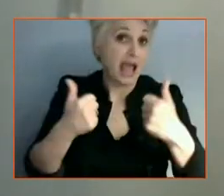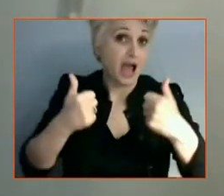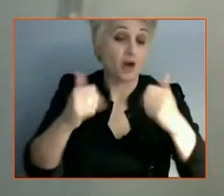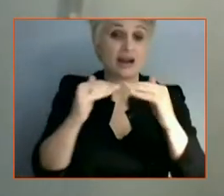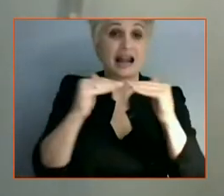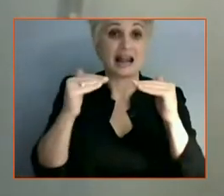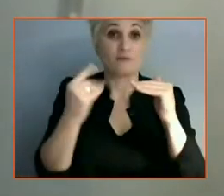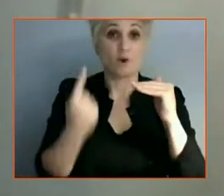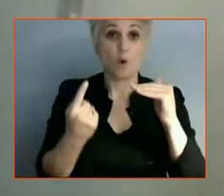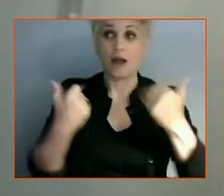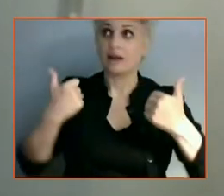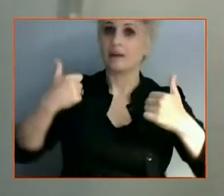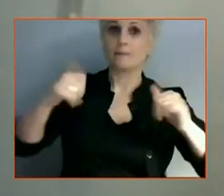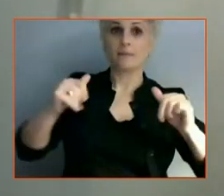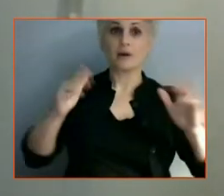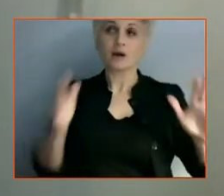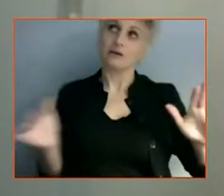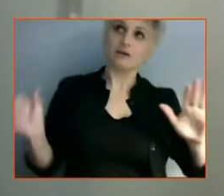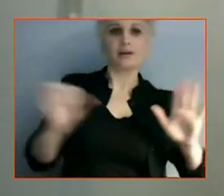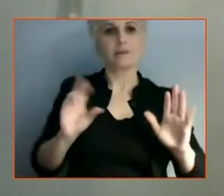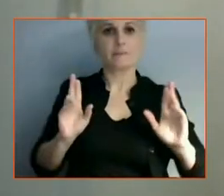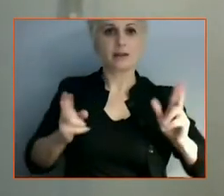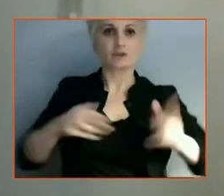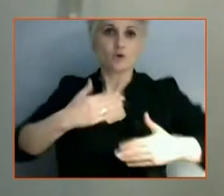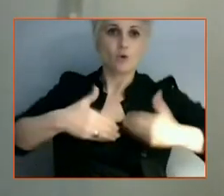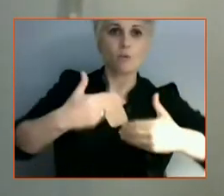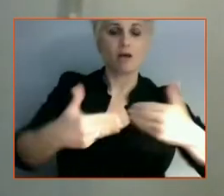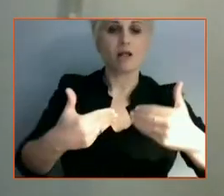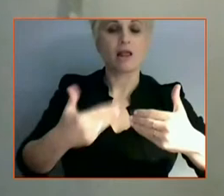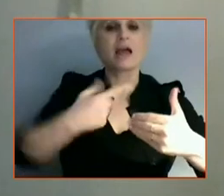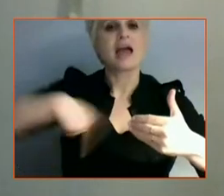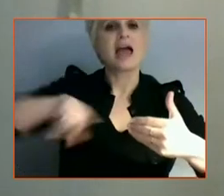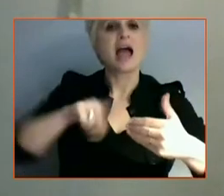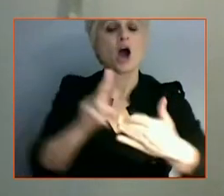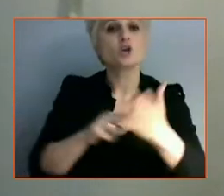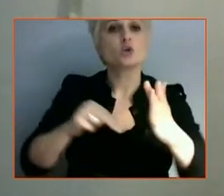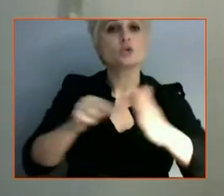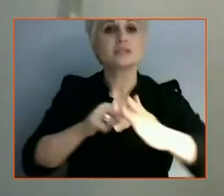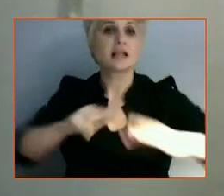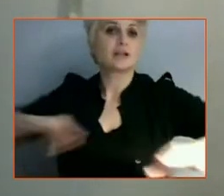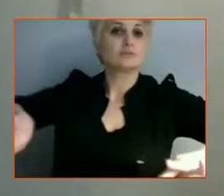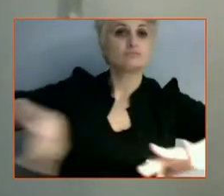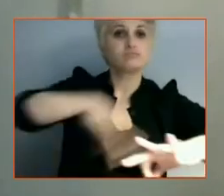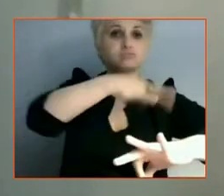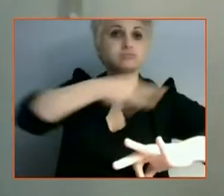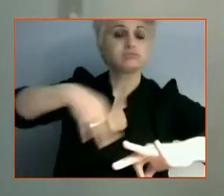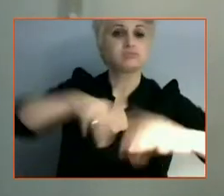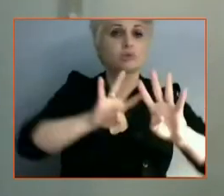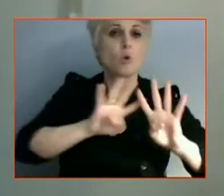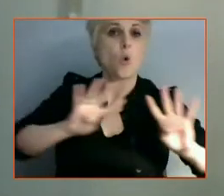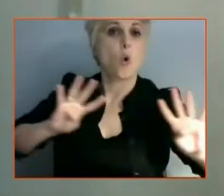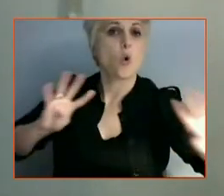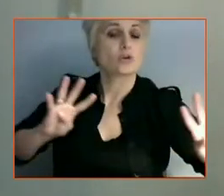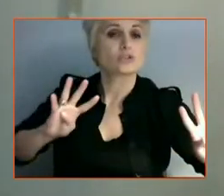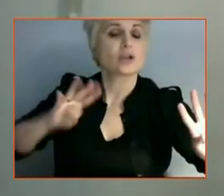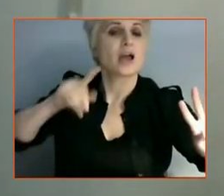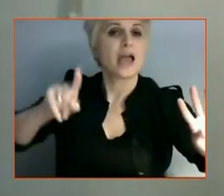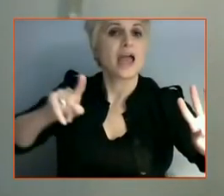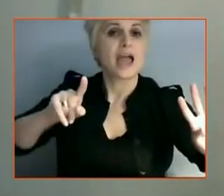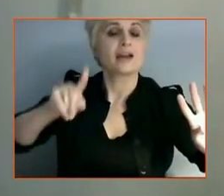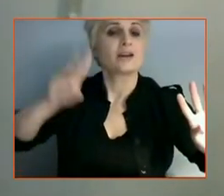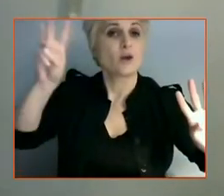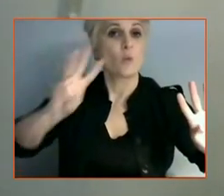normality. Our New Zealand Symphony Orchestra had just performed live alongside Macy Rika in